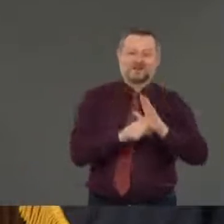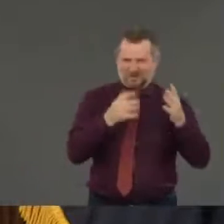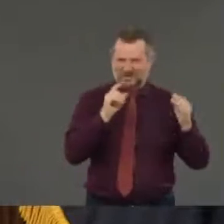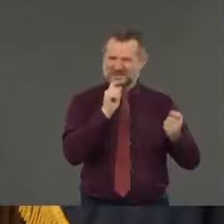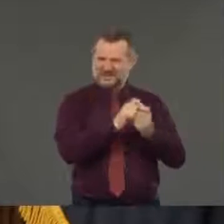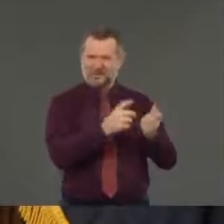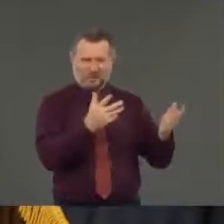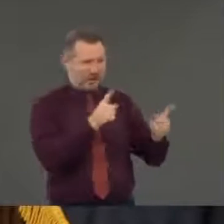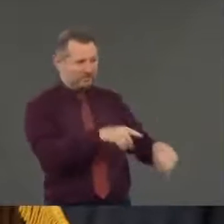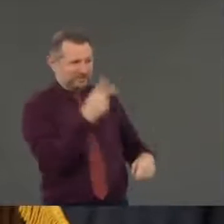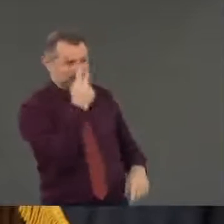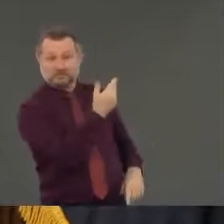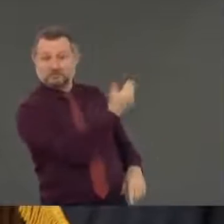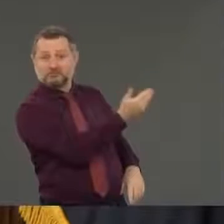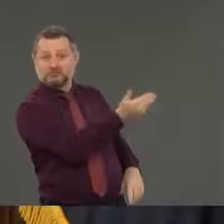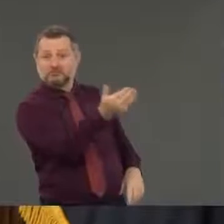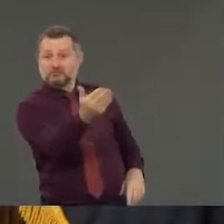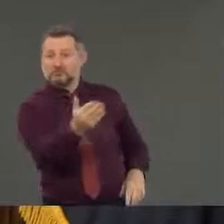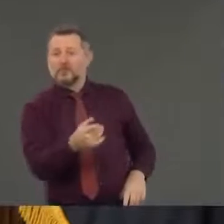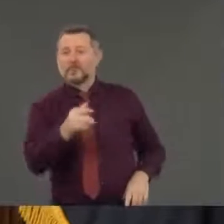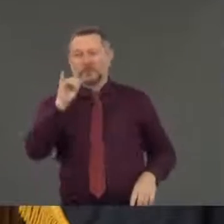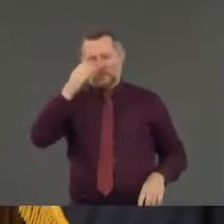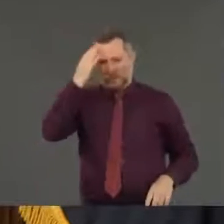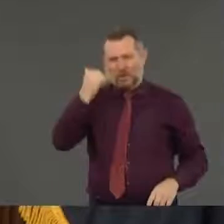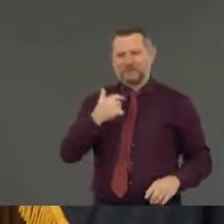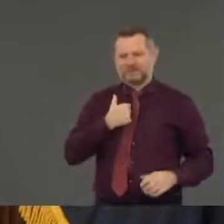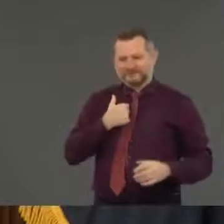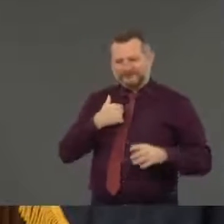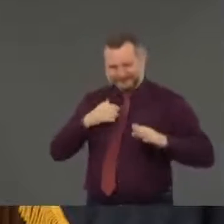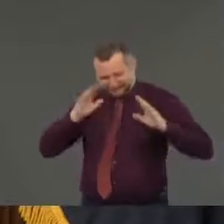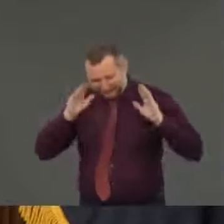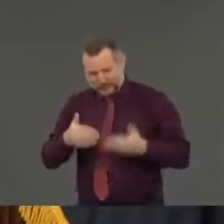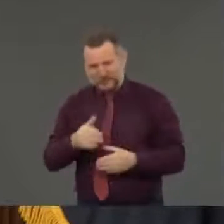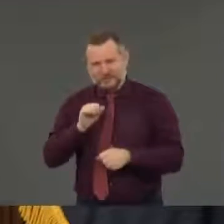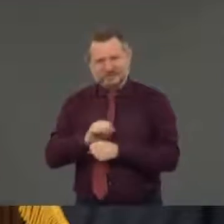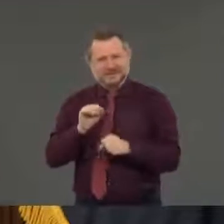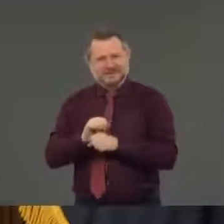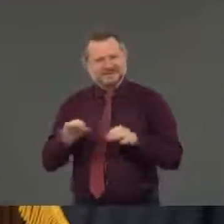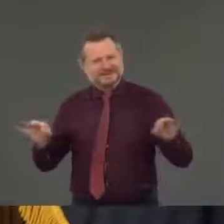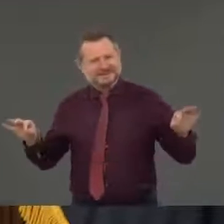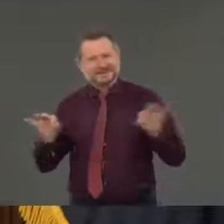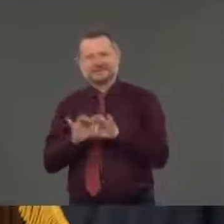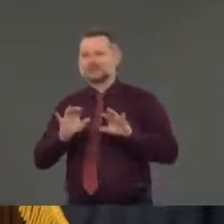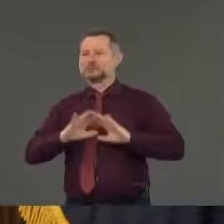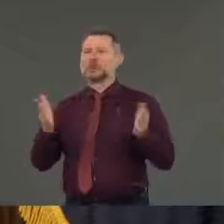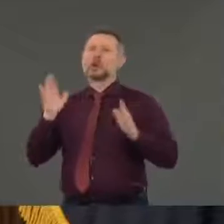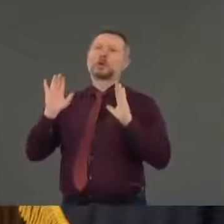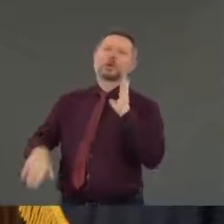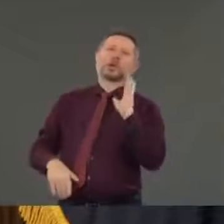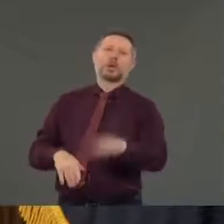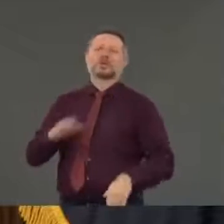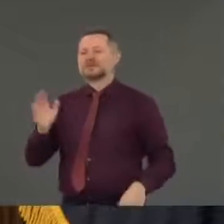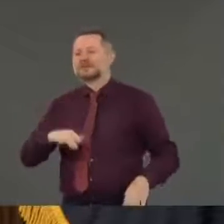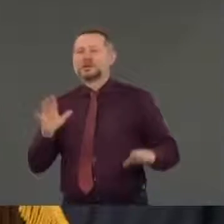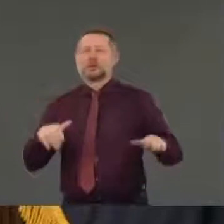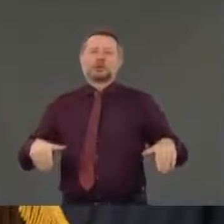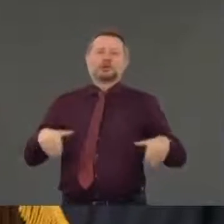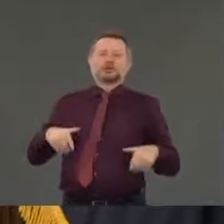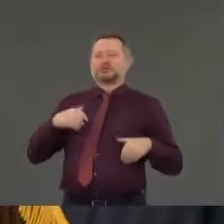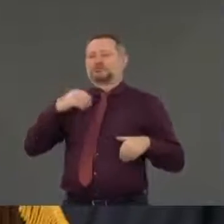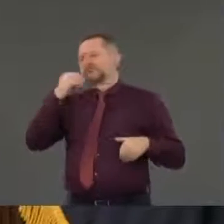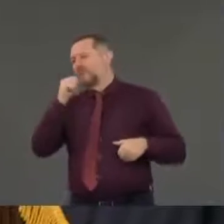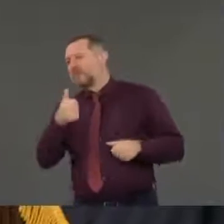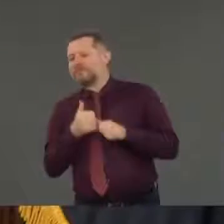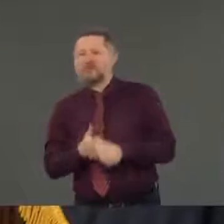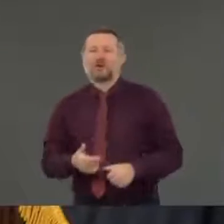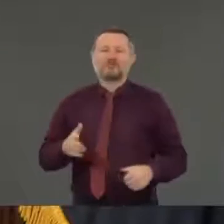why I work every day to make sure people don't get reckless and undisciplined, and we don't see the virus